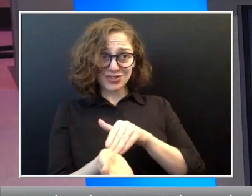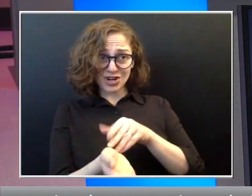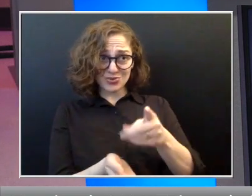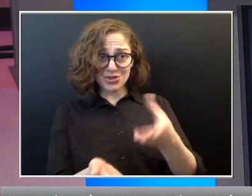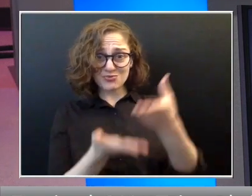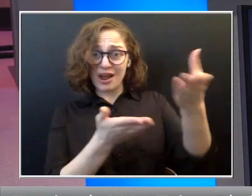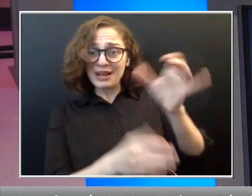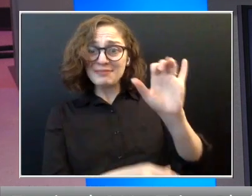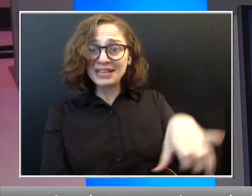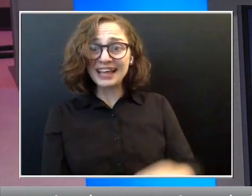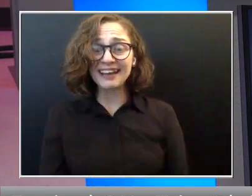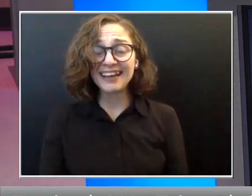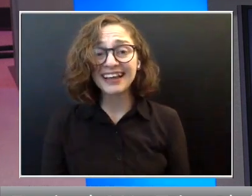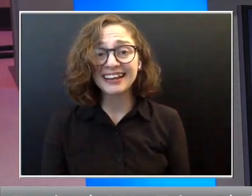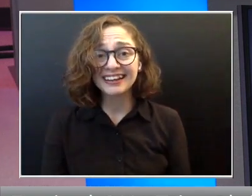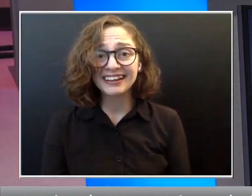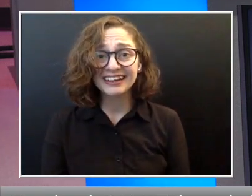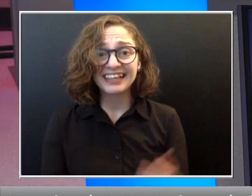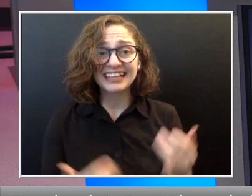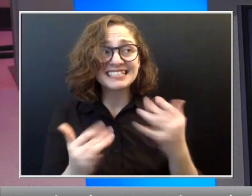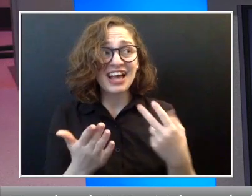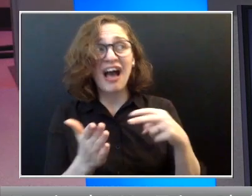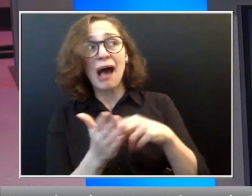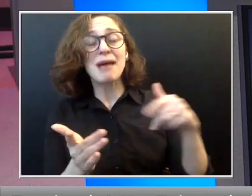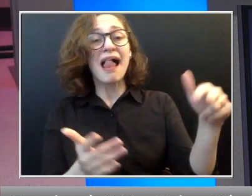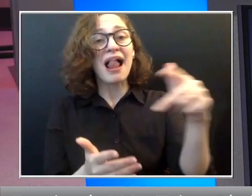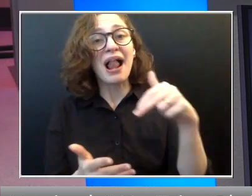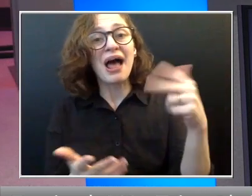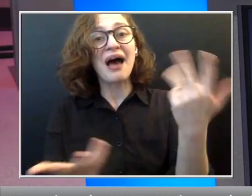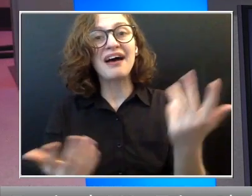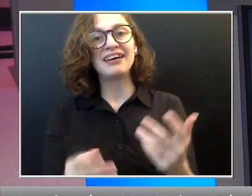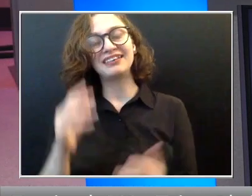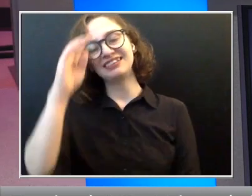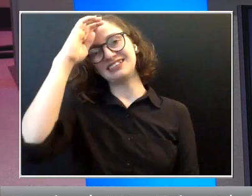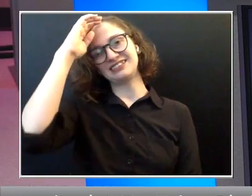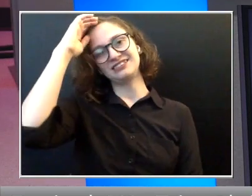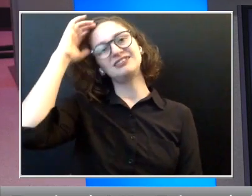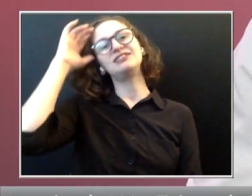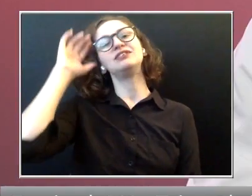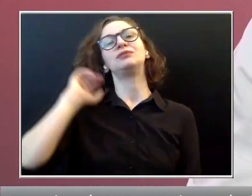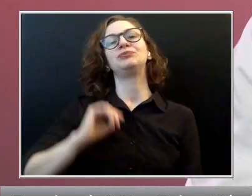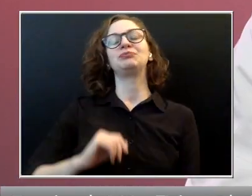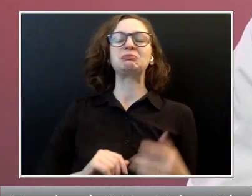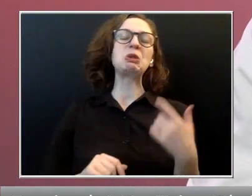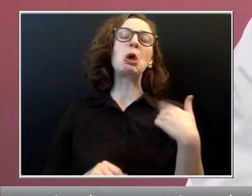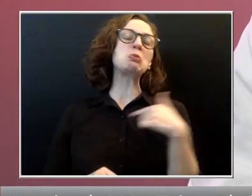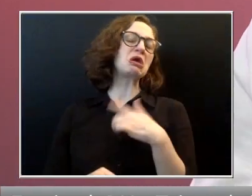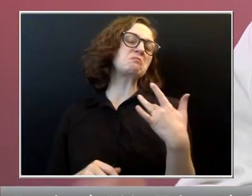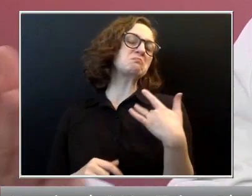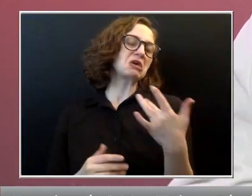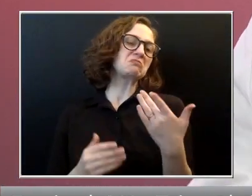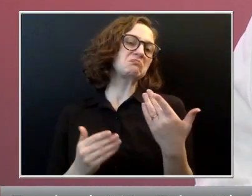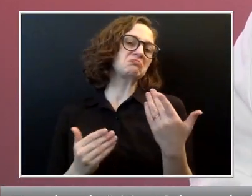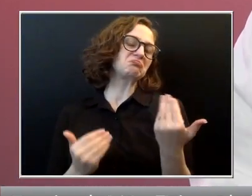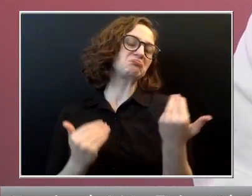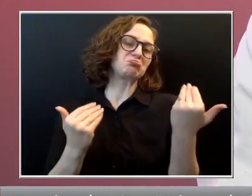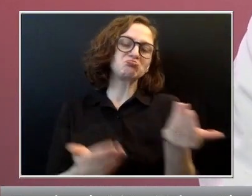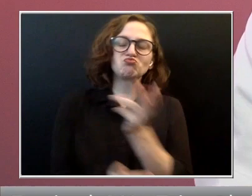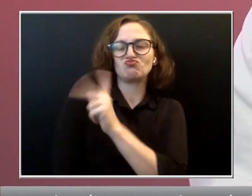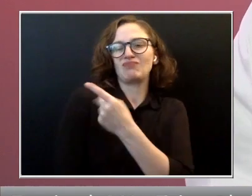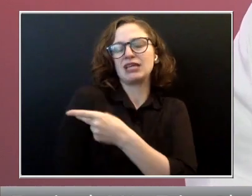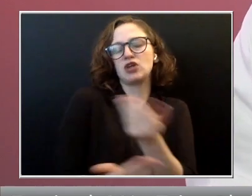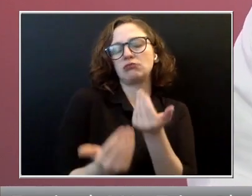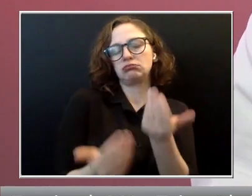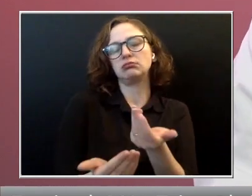up and doing all his normal things, I mean, waiting. we generally let patients do activity as tolerated. But as I said, Rick